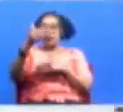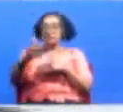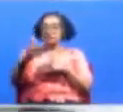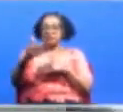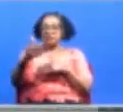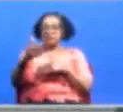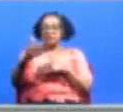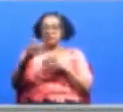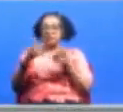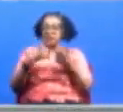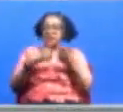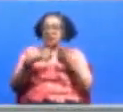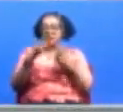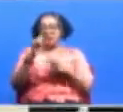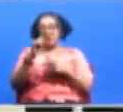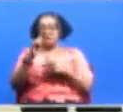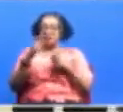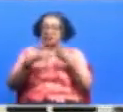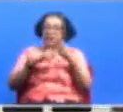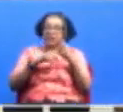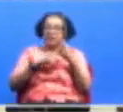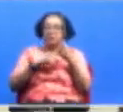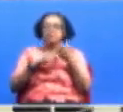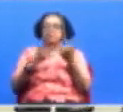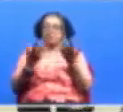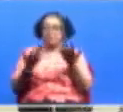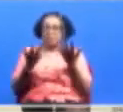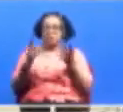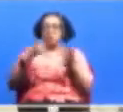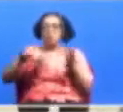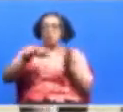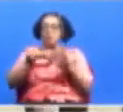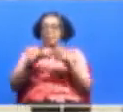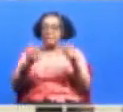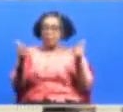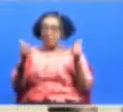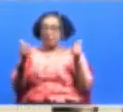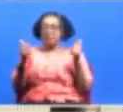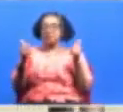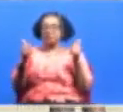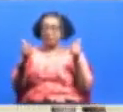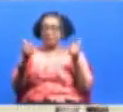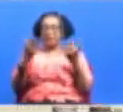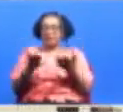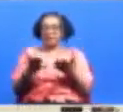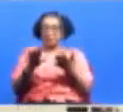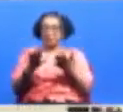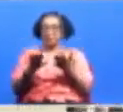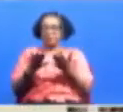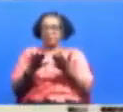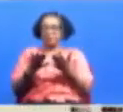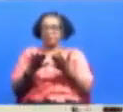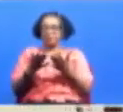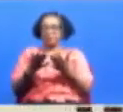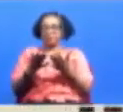next 5-6 years, will be properly on the map. We will